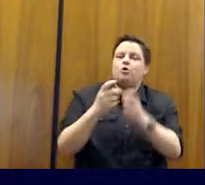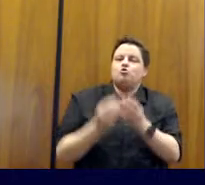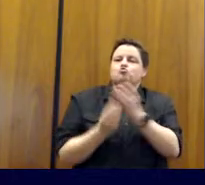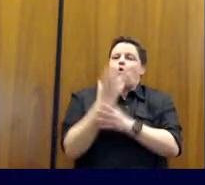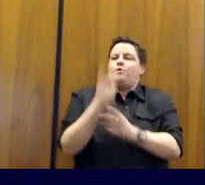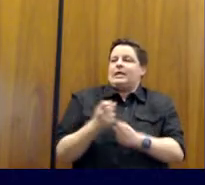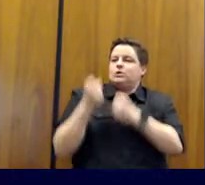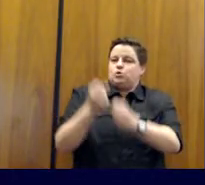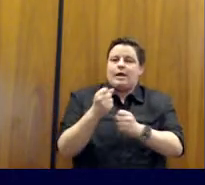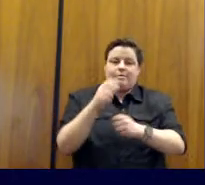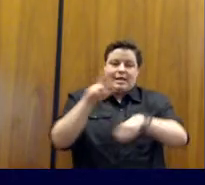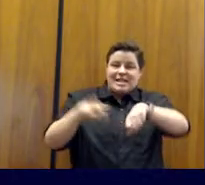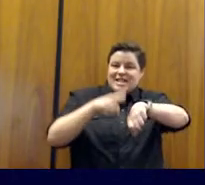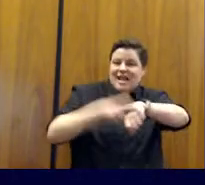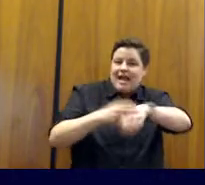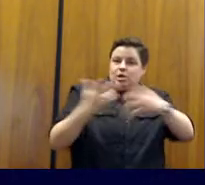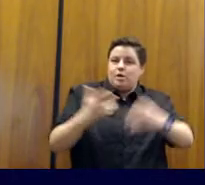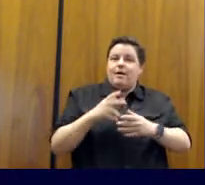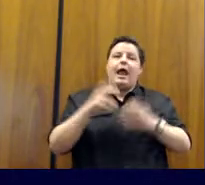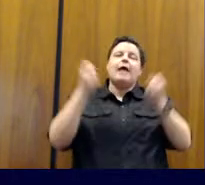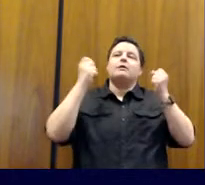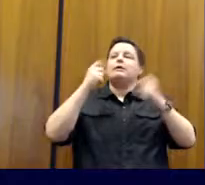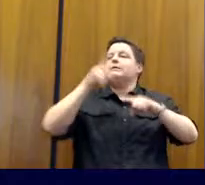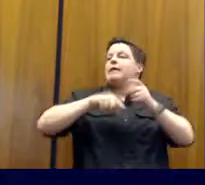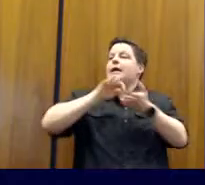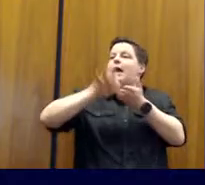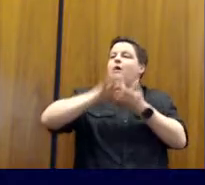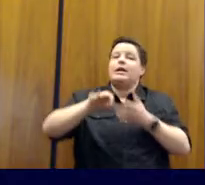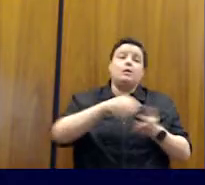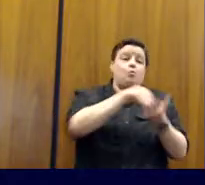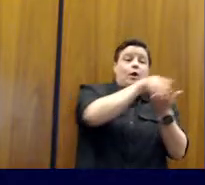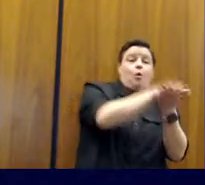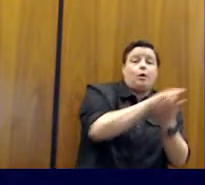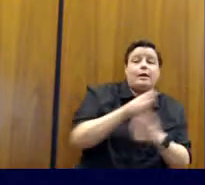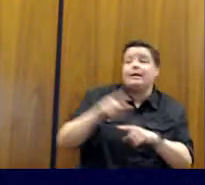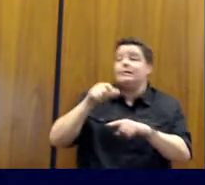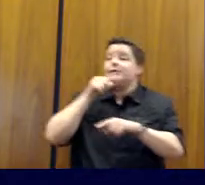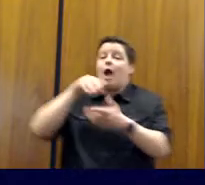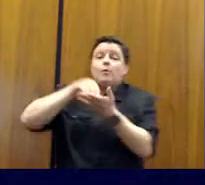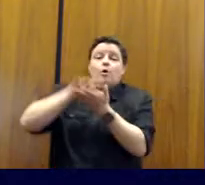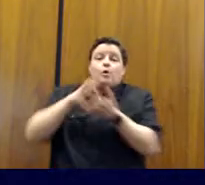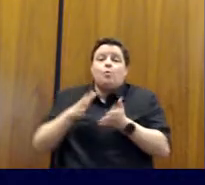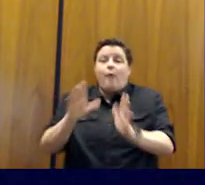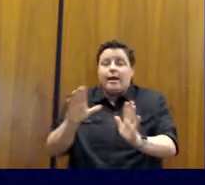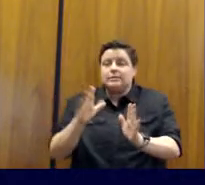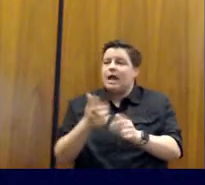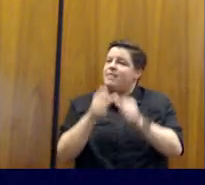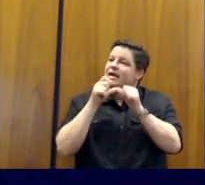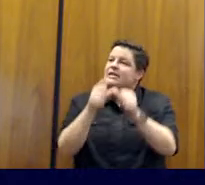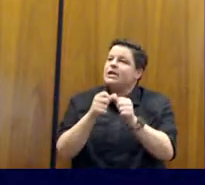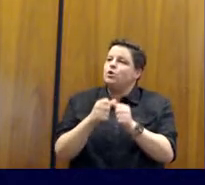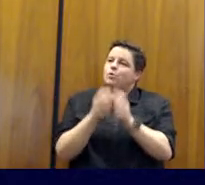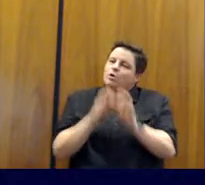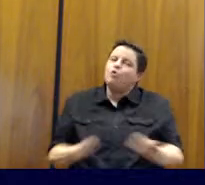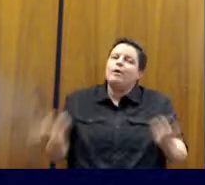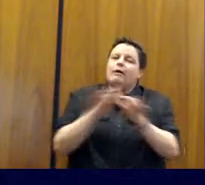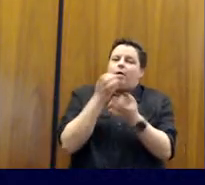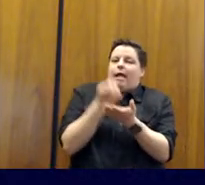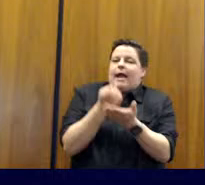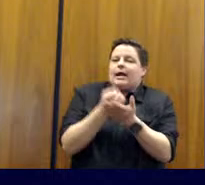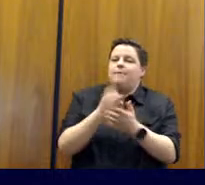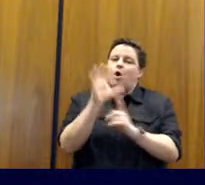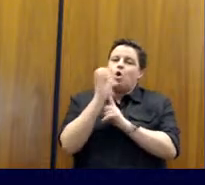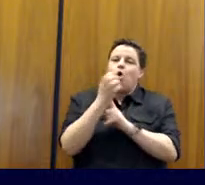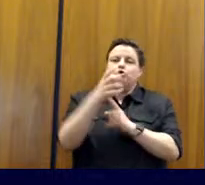of the nation in countless recorded and unrecorded ways, that American women have played and continue to play a critical economic, cultural, and